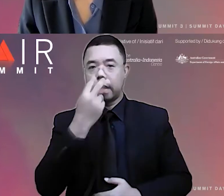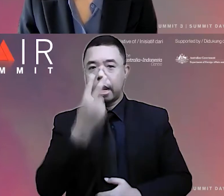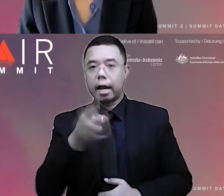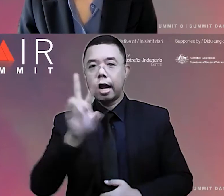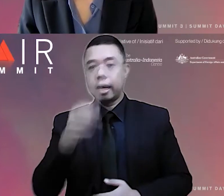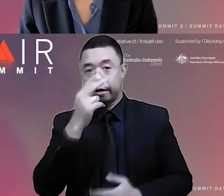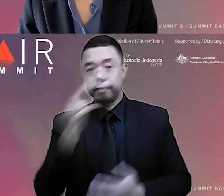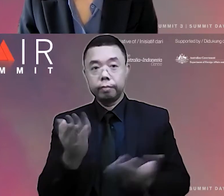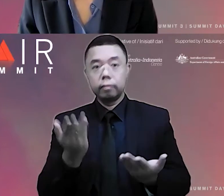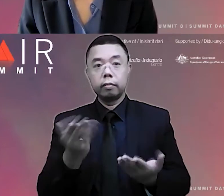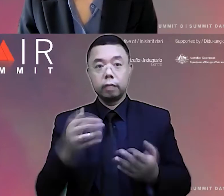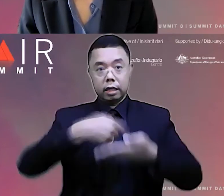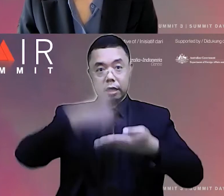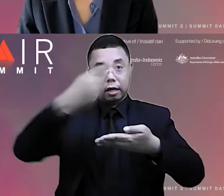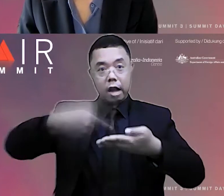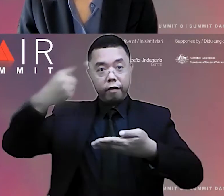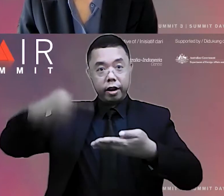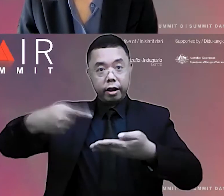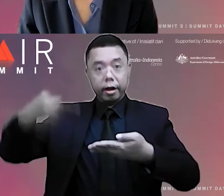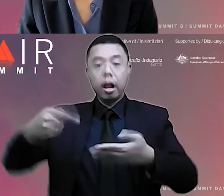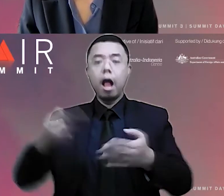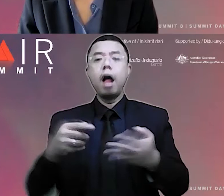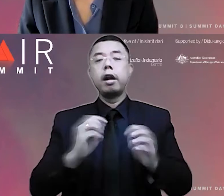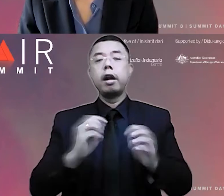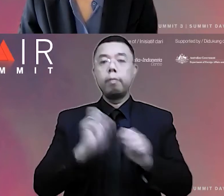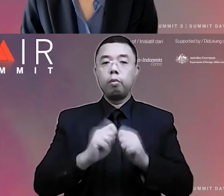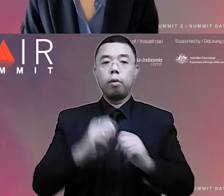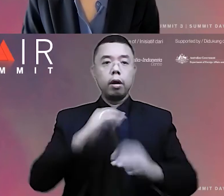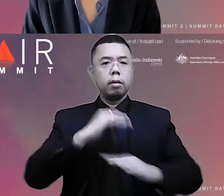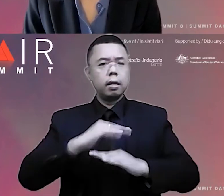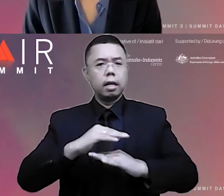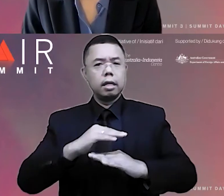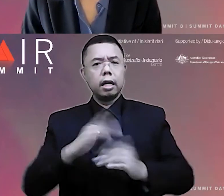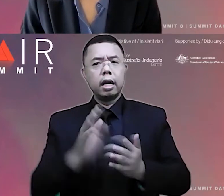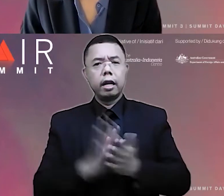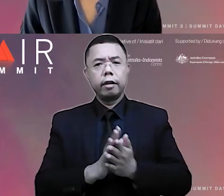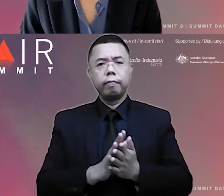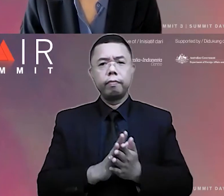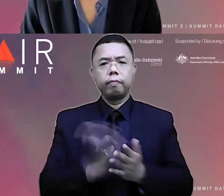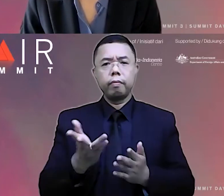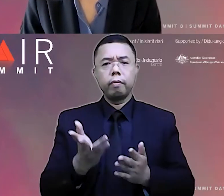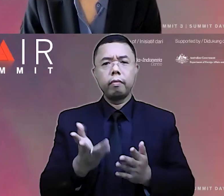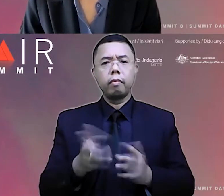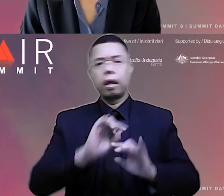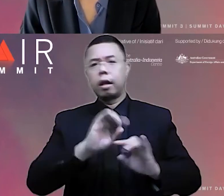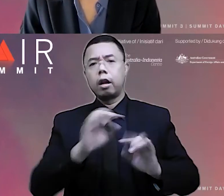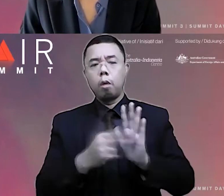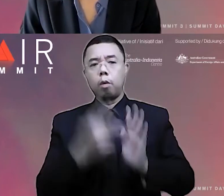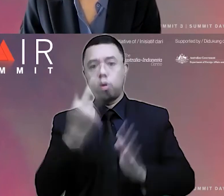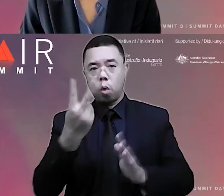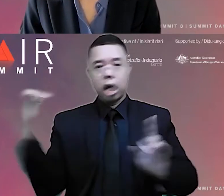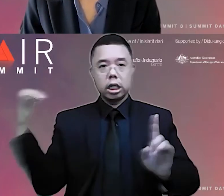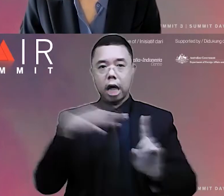wave COVID-19, mobility index has continued to strengthen since mid-August. And this is because the